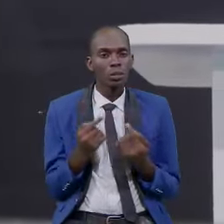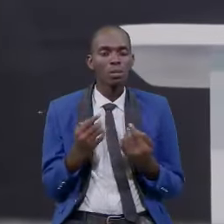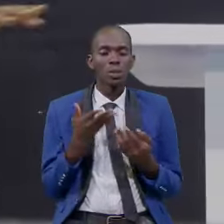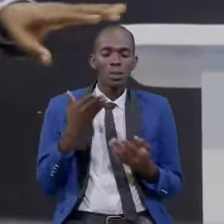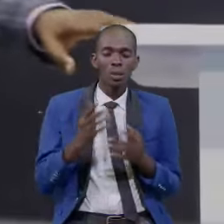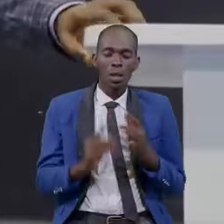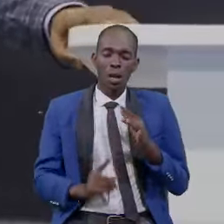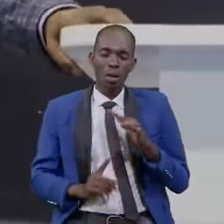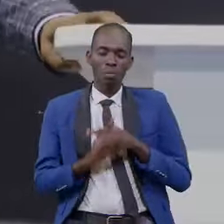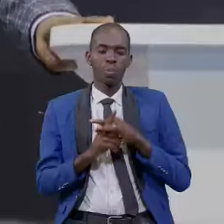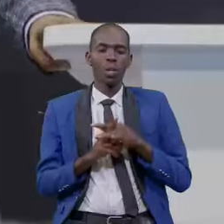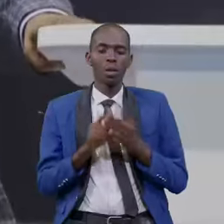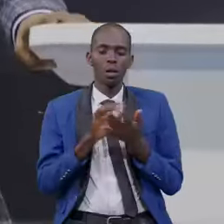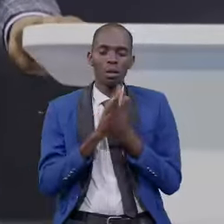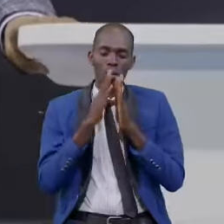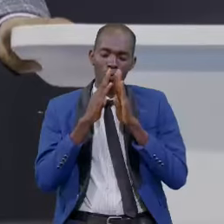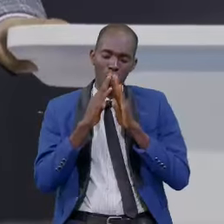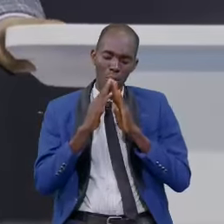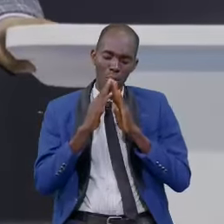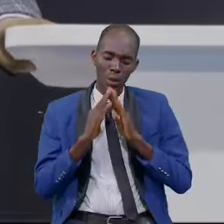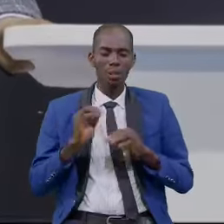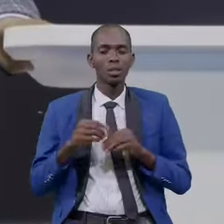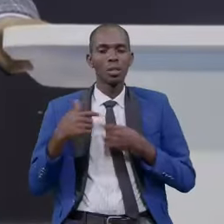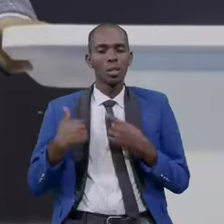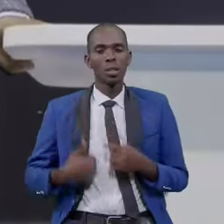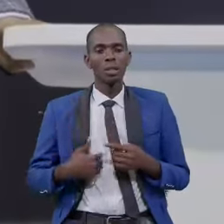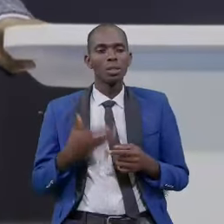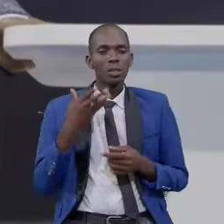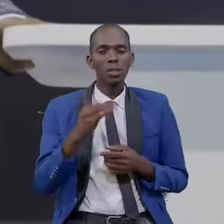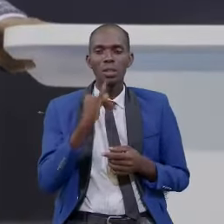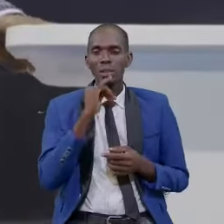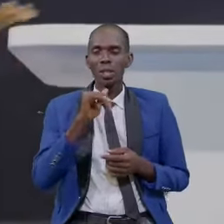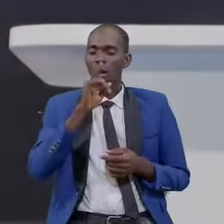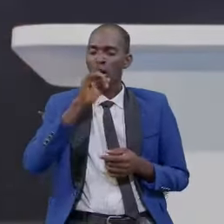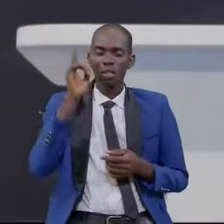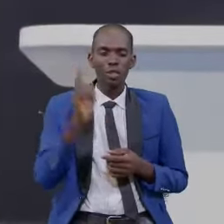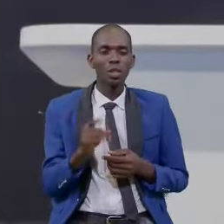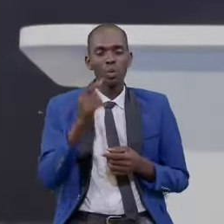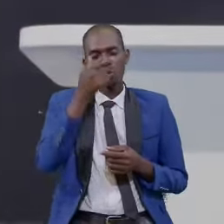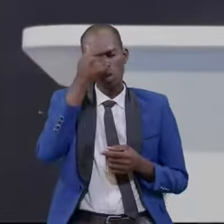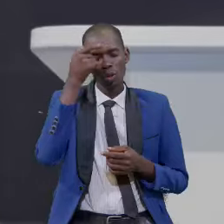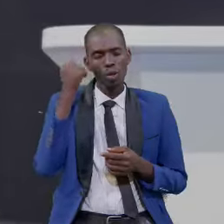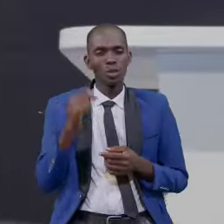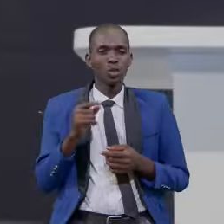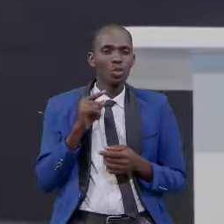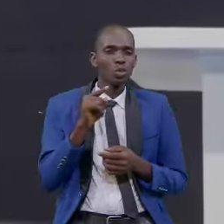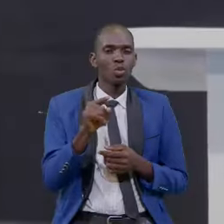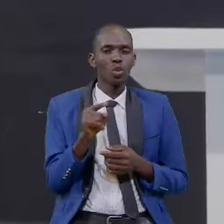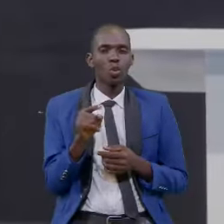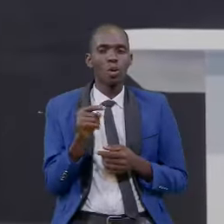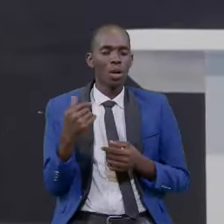heart. There's assurance that if you died now, because you have the word